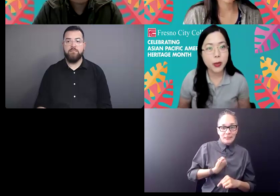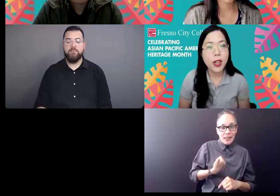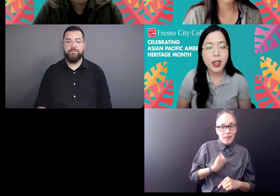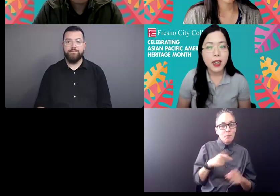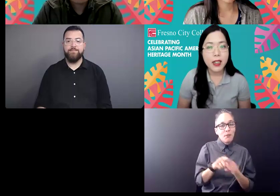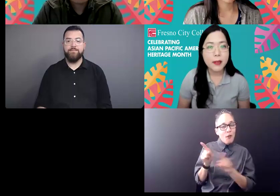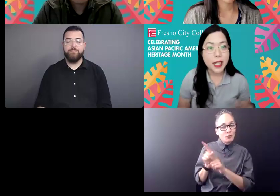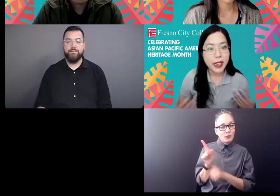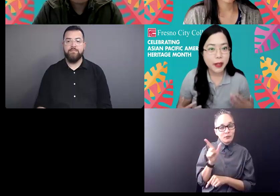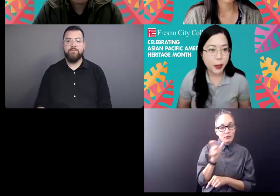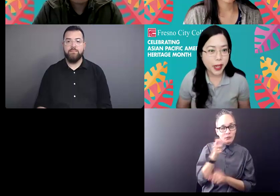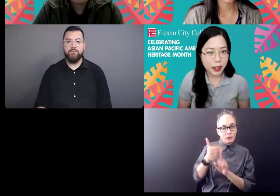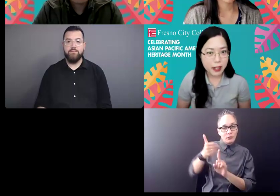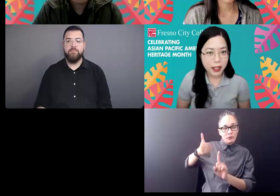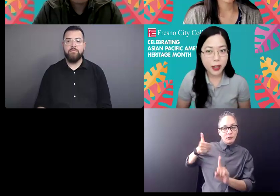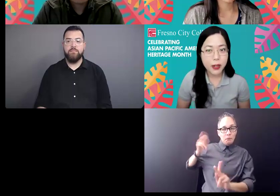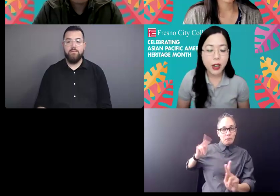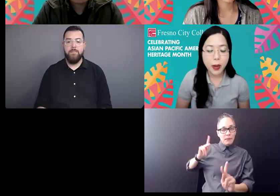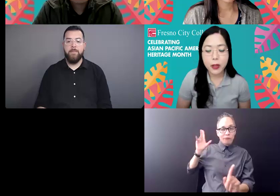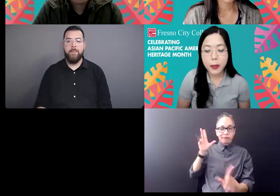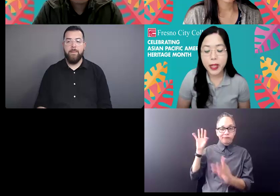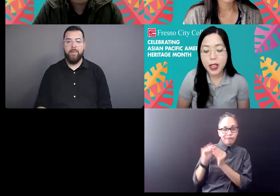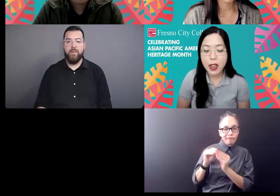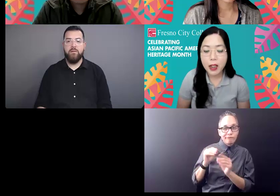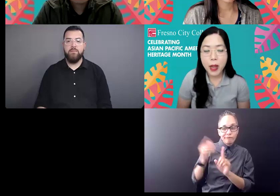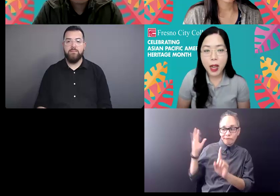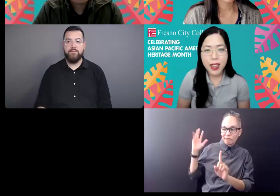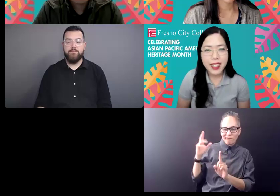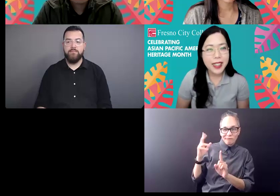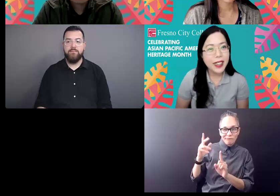also letting everyone else down around me.